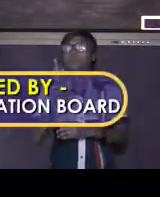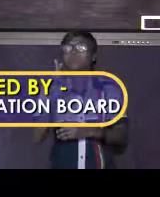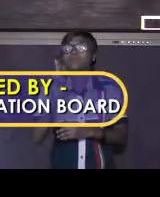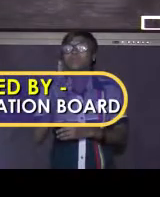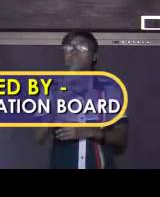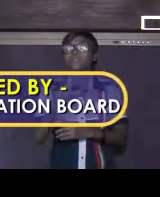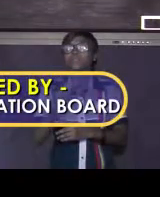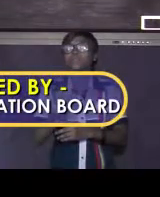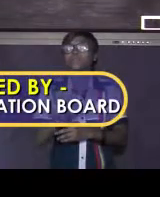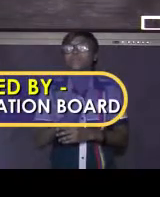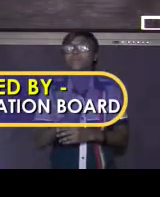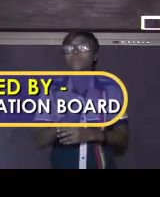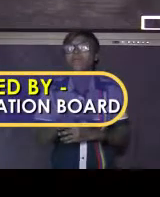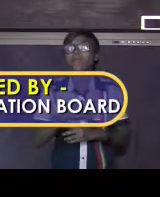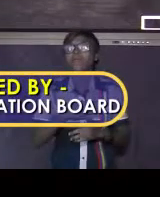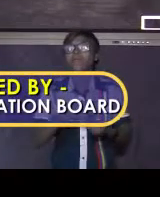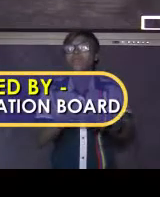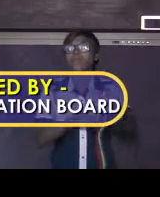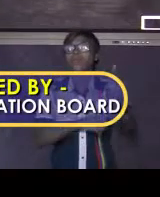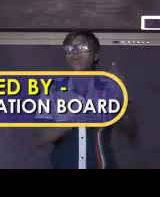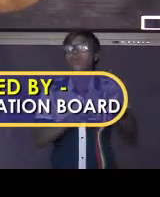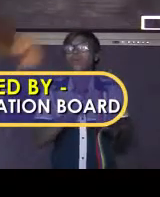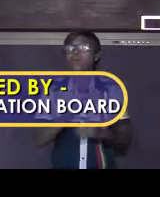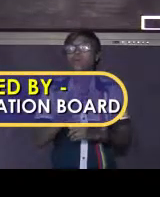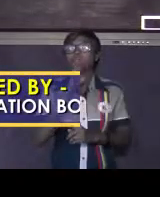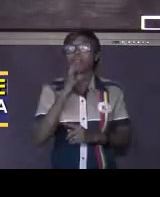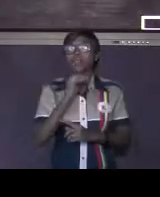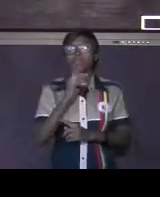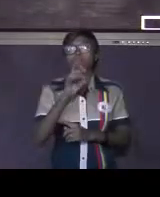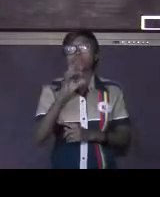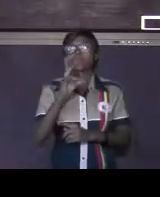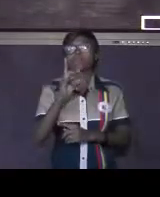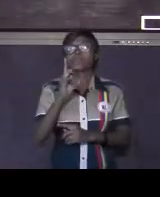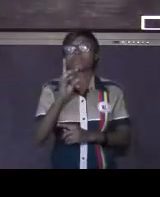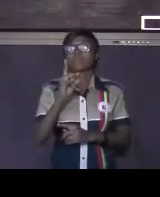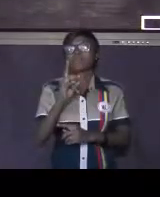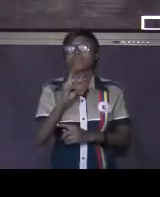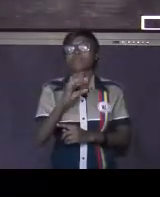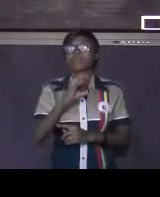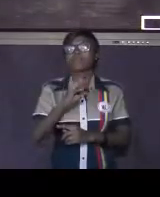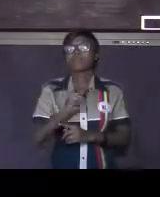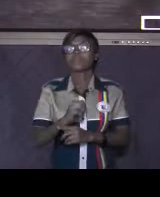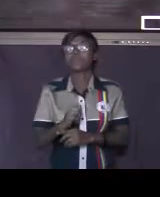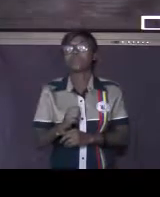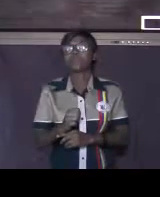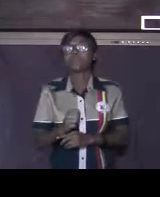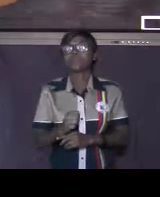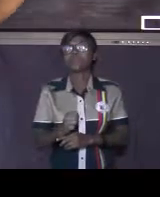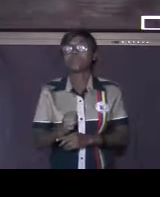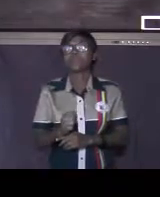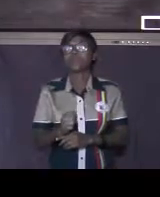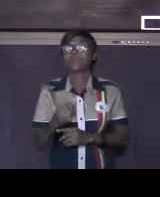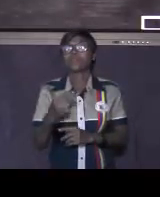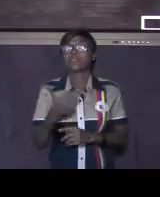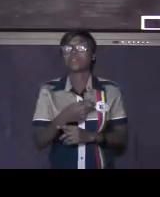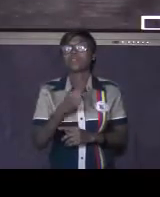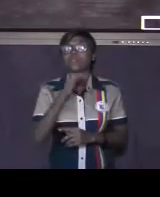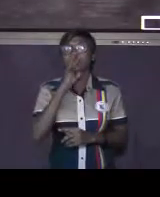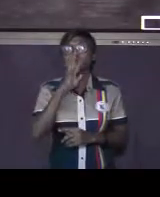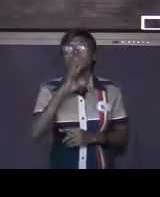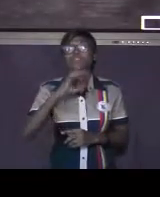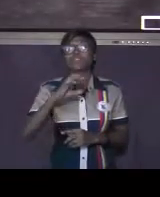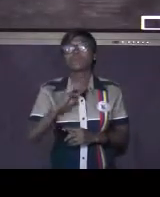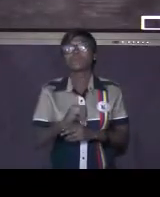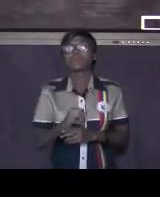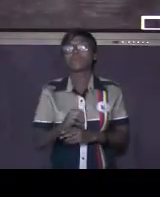8 centimeter is A, and the longer one is 17 centimeters. And of course, the perpendicular height, H, is 4 centimeters.